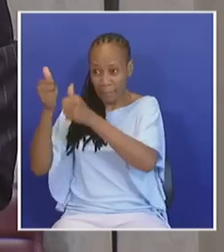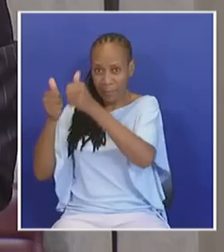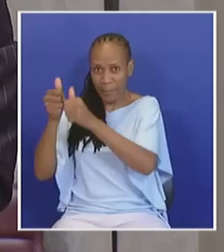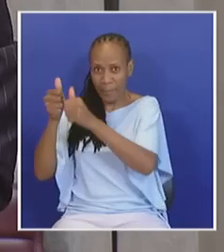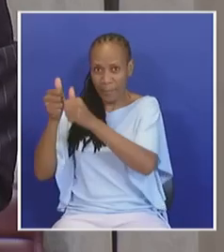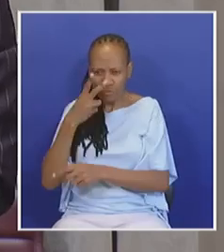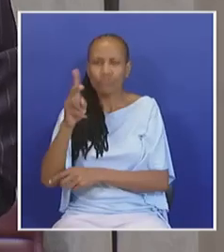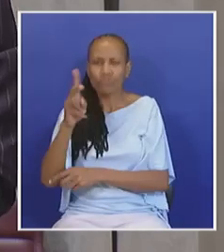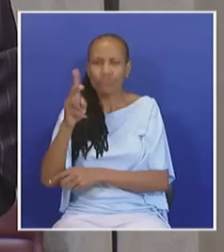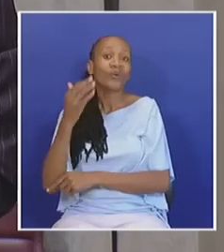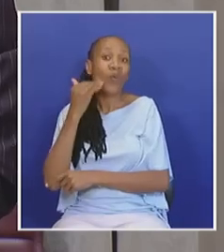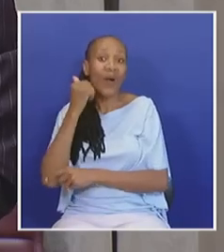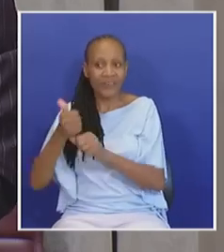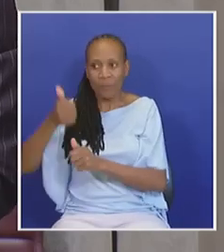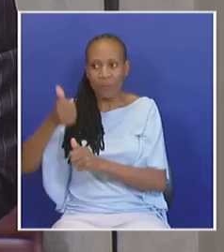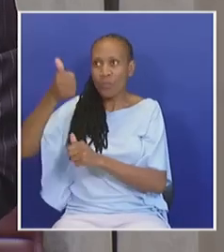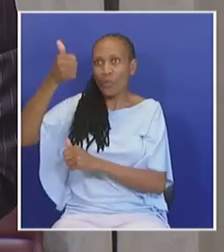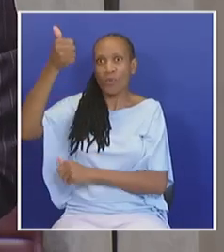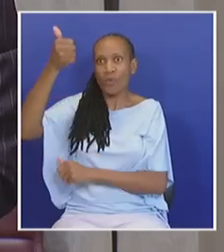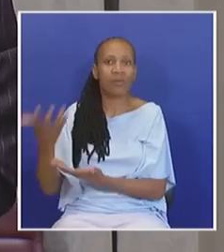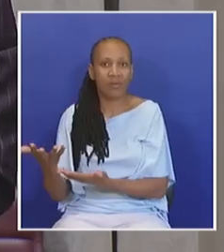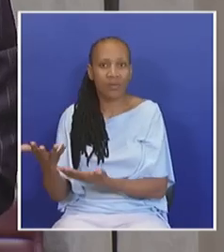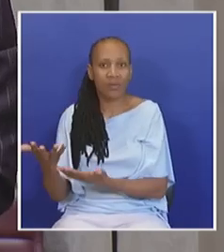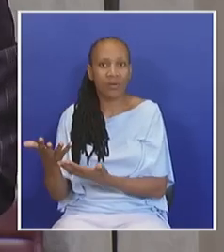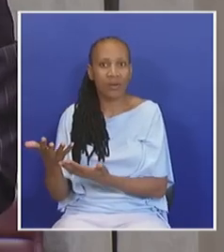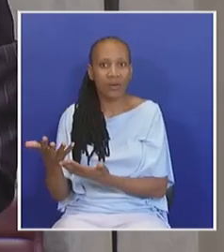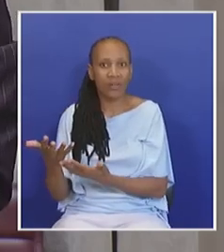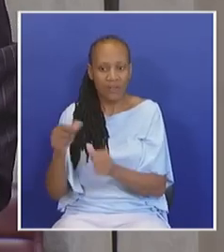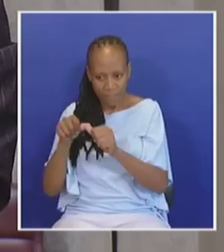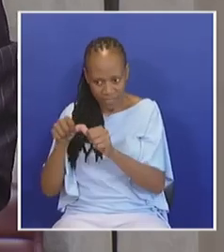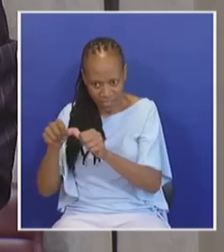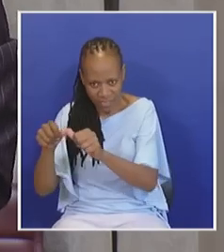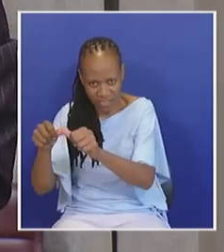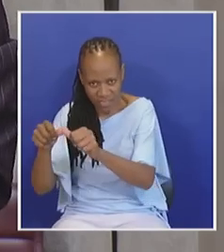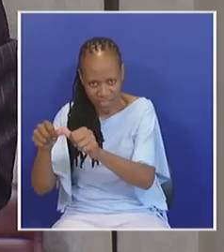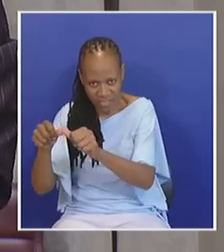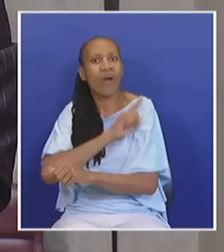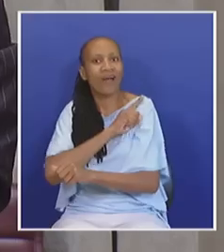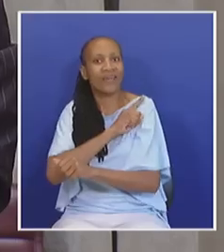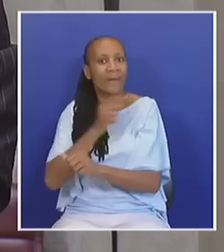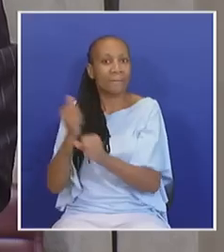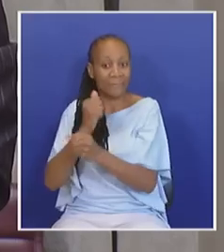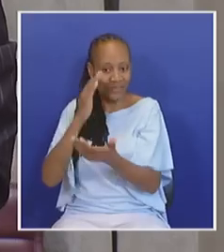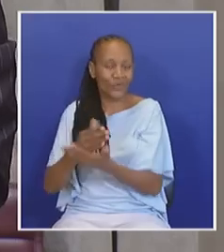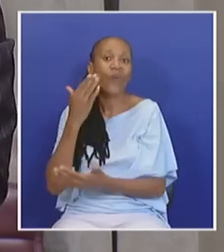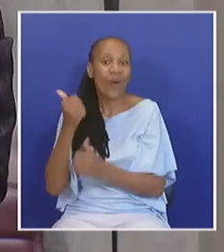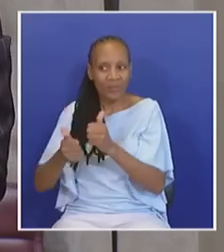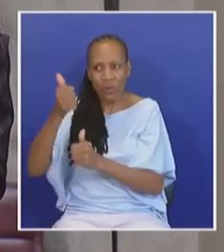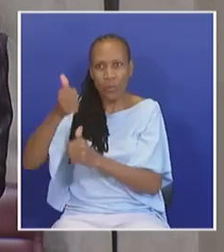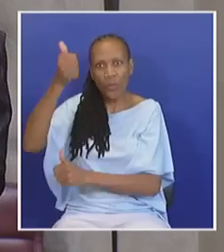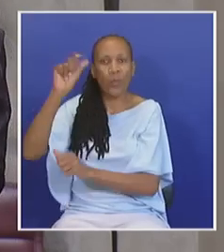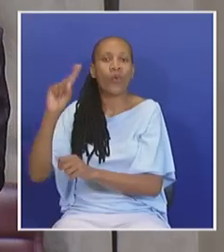groups, especially the Brits and the Boers, and forge them into a single ruling bloc, particularly after the so-called